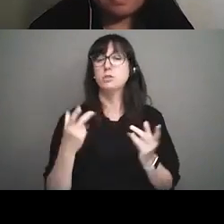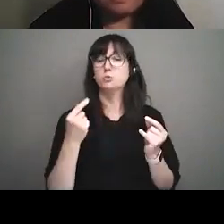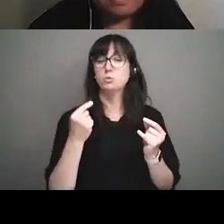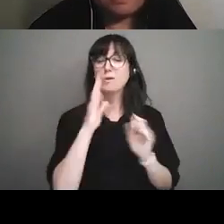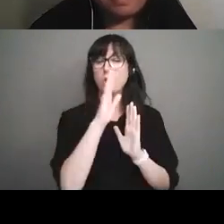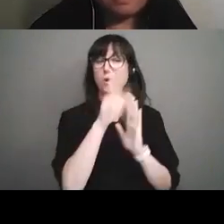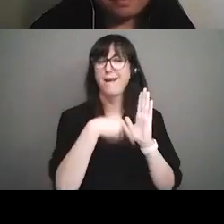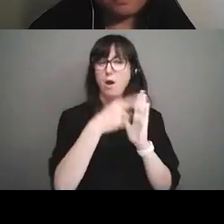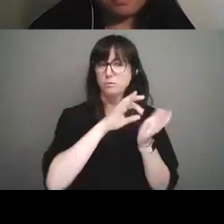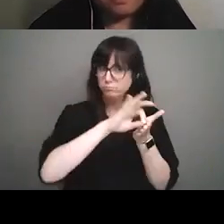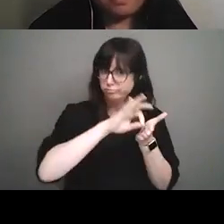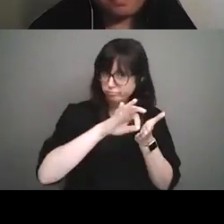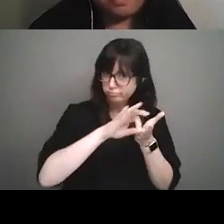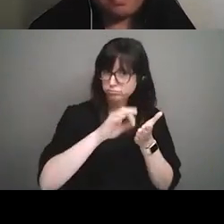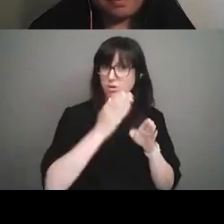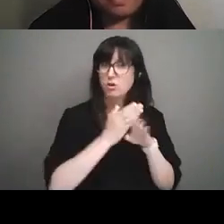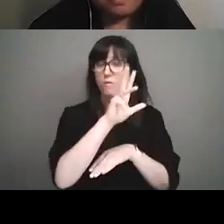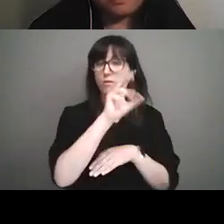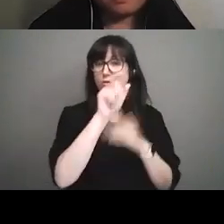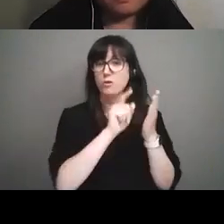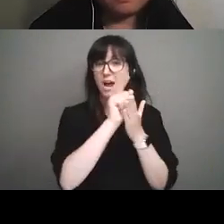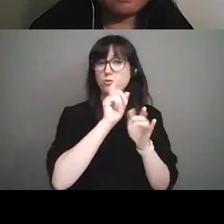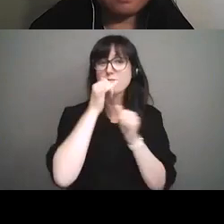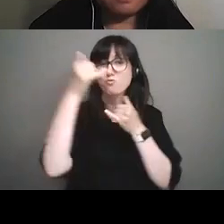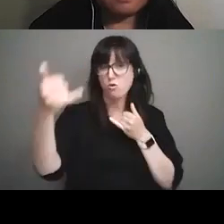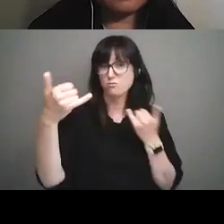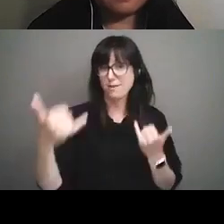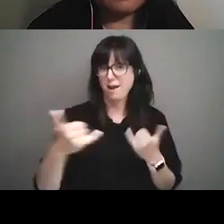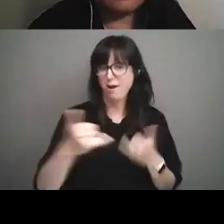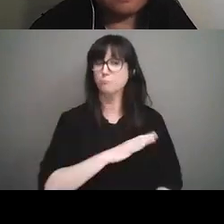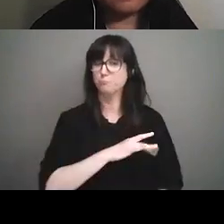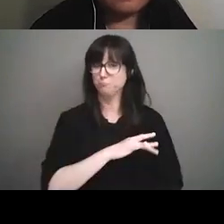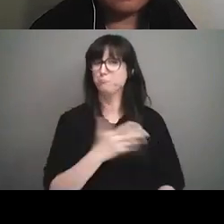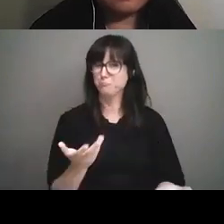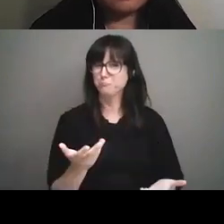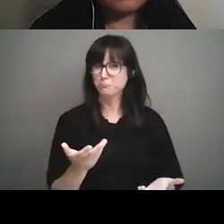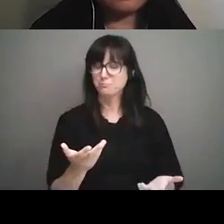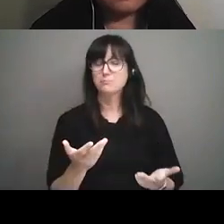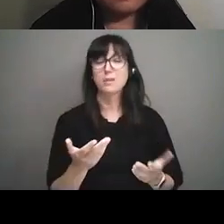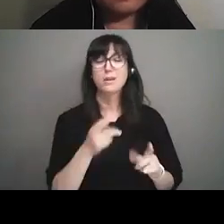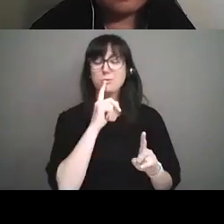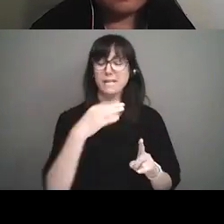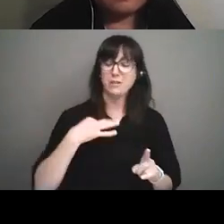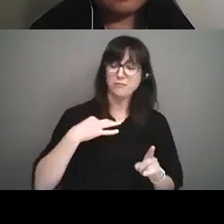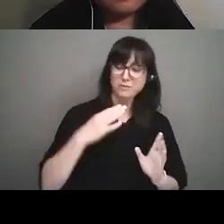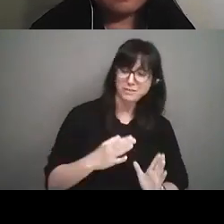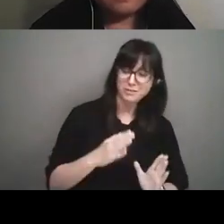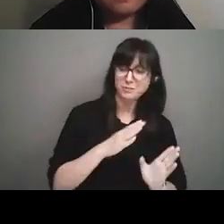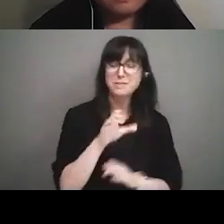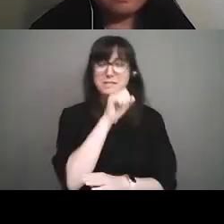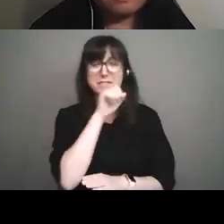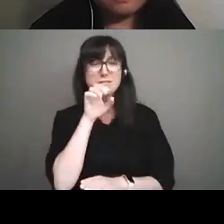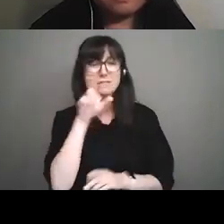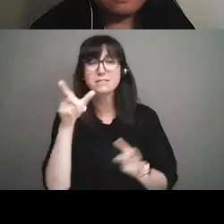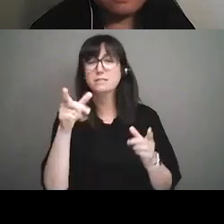we know that we've amassed over 30 hours of calls at this point. And it's our volunteers and the seniors that they